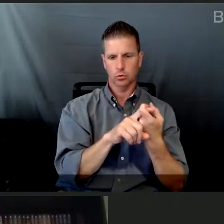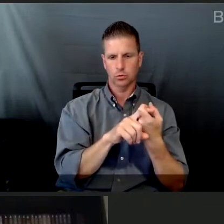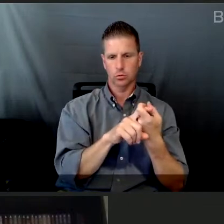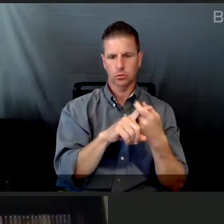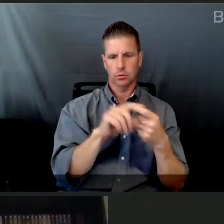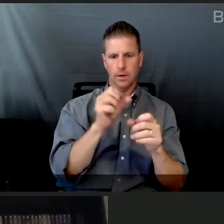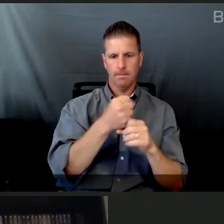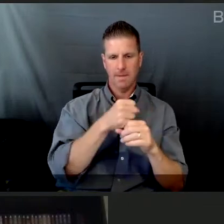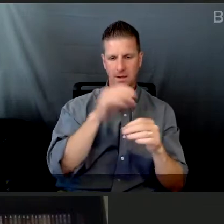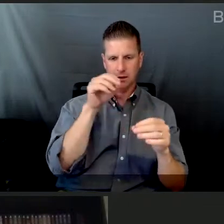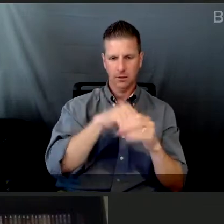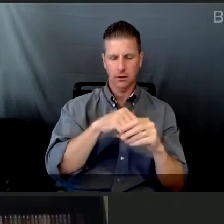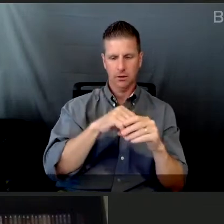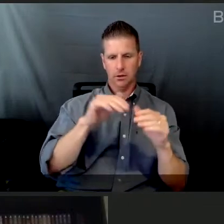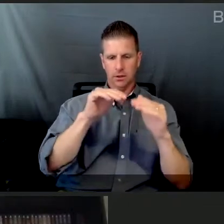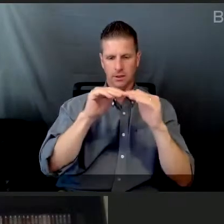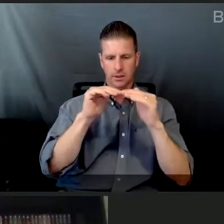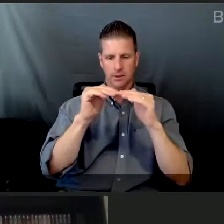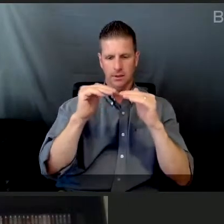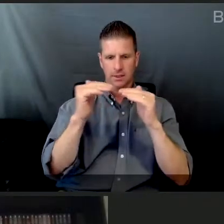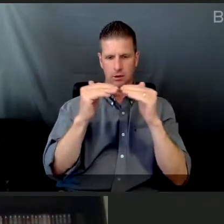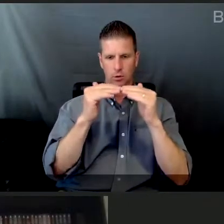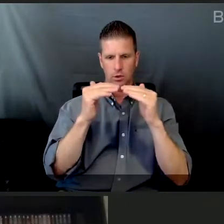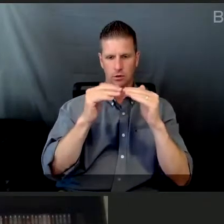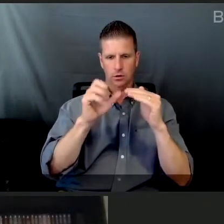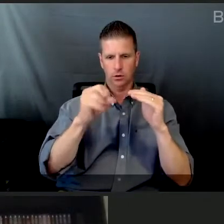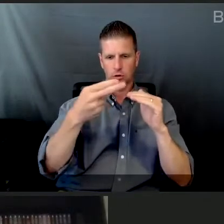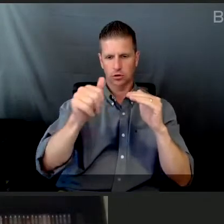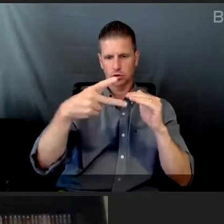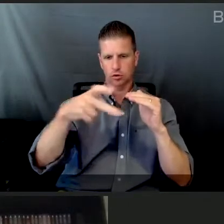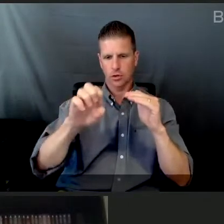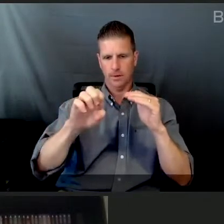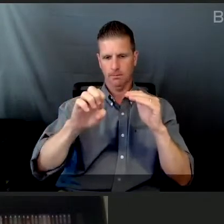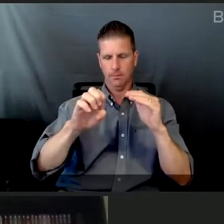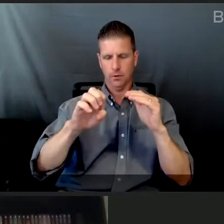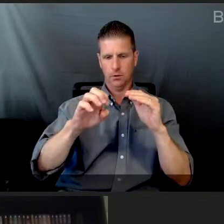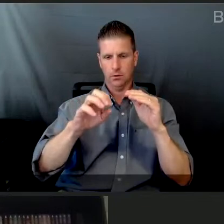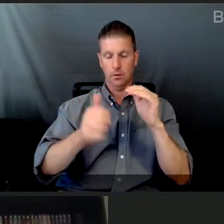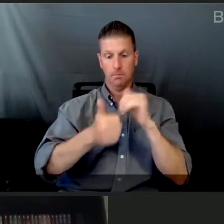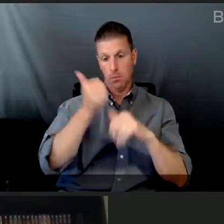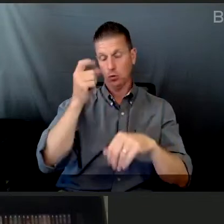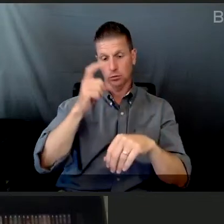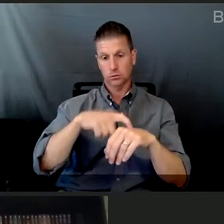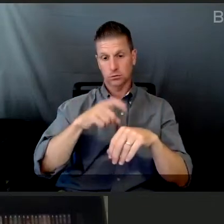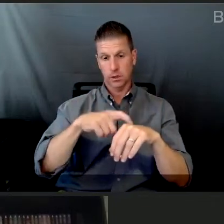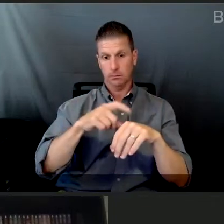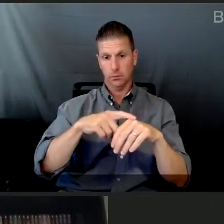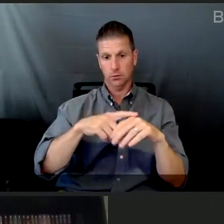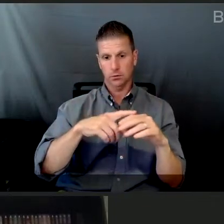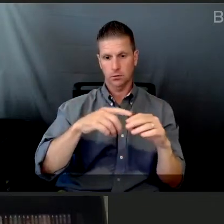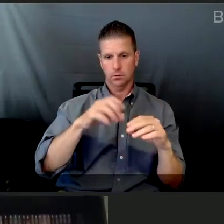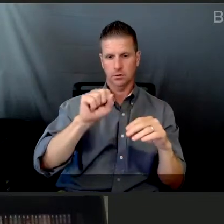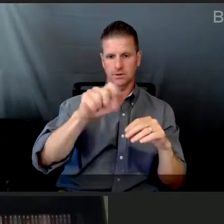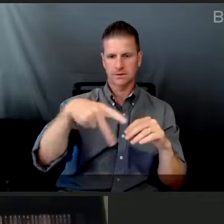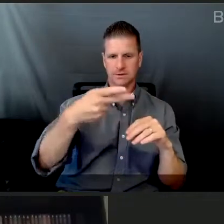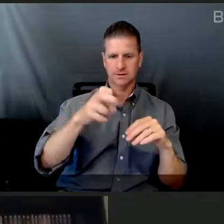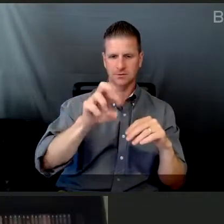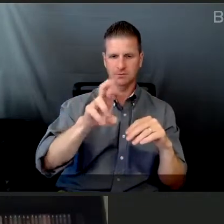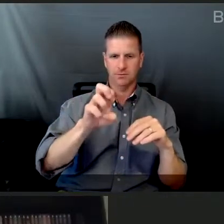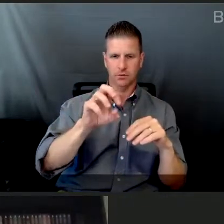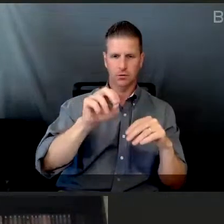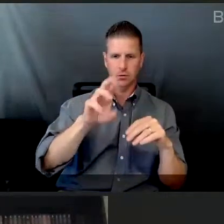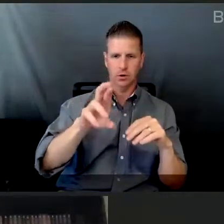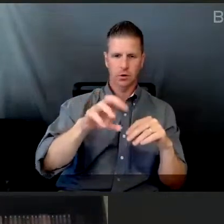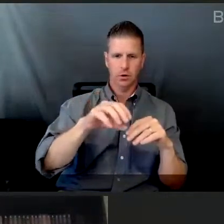make it into an equilibrium shape. And that shape is, in most cases, a sphere, or rather an